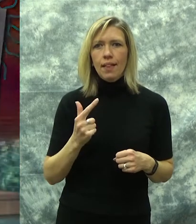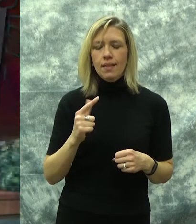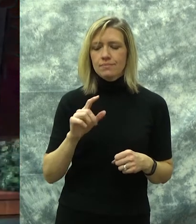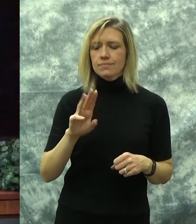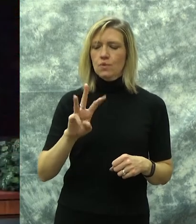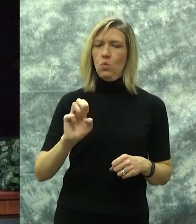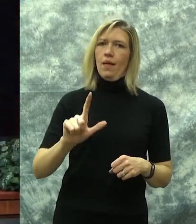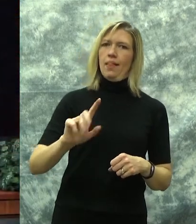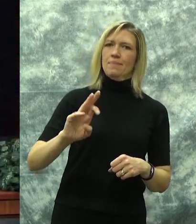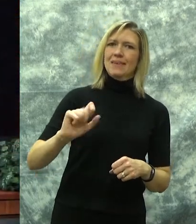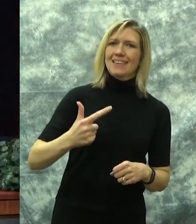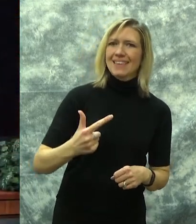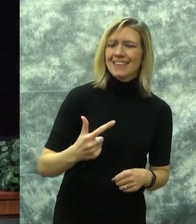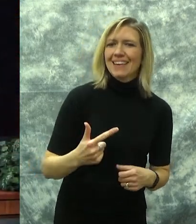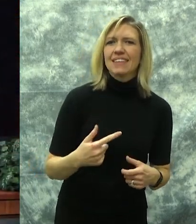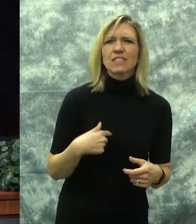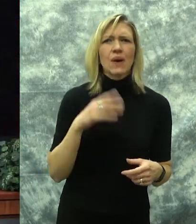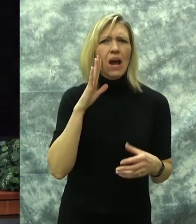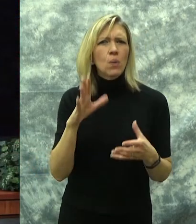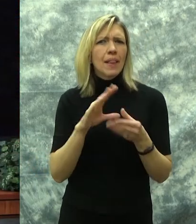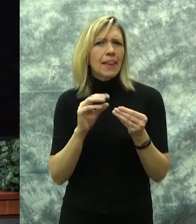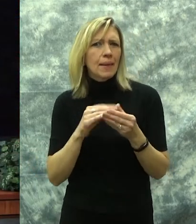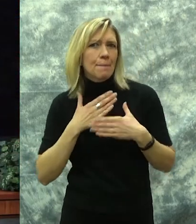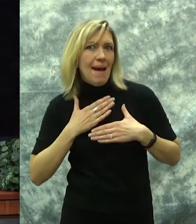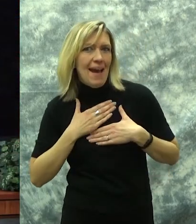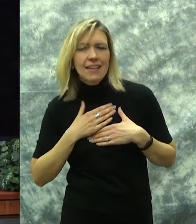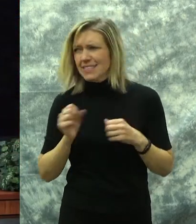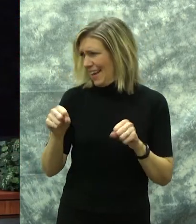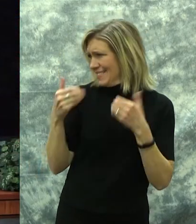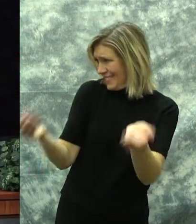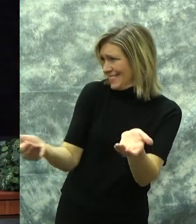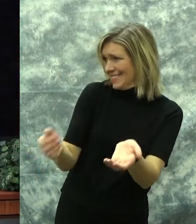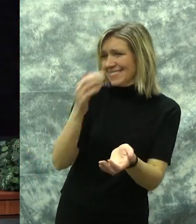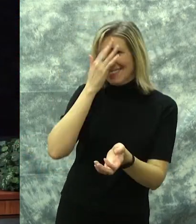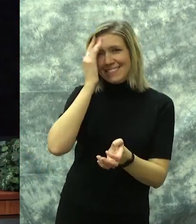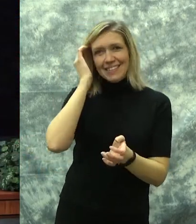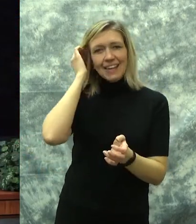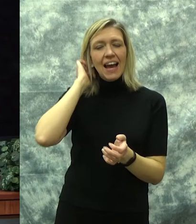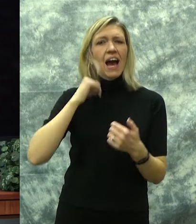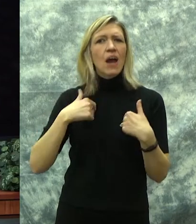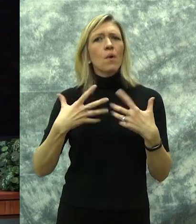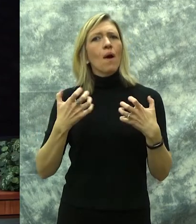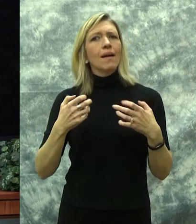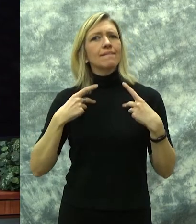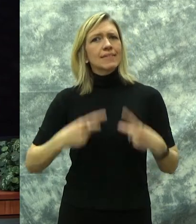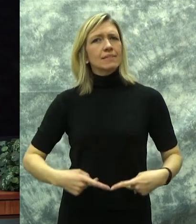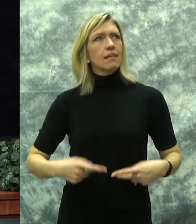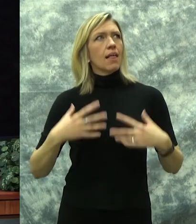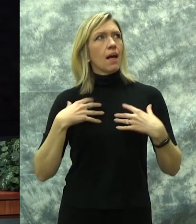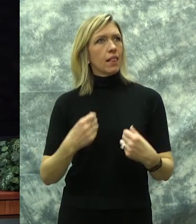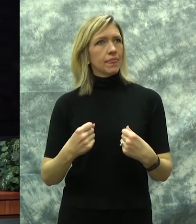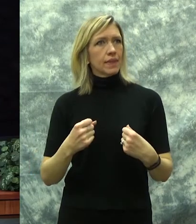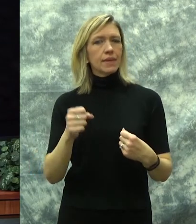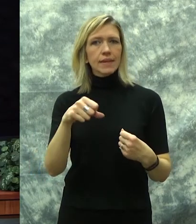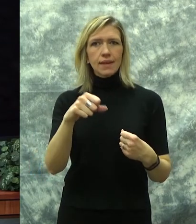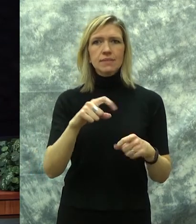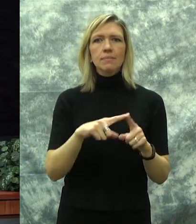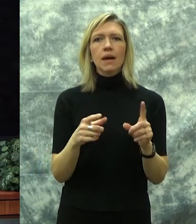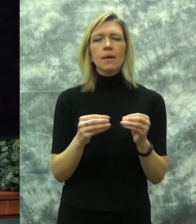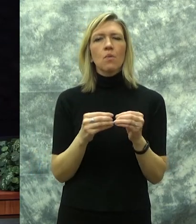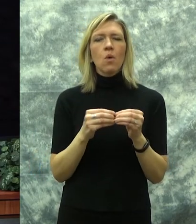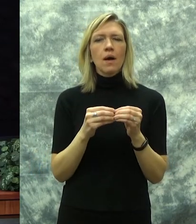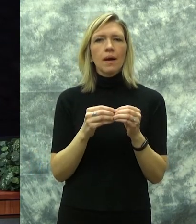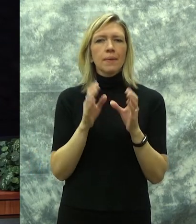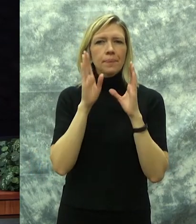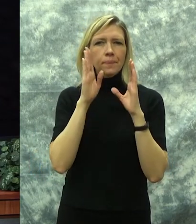everybody. And confess. For me, physically, I want to be healthy, but I want to be healthier psychologically towards my body. I want to be more